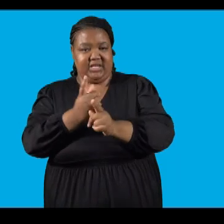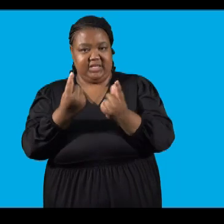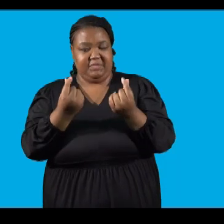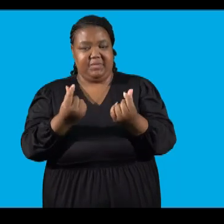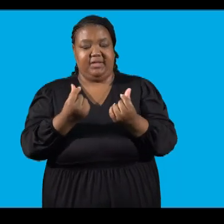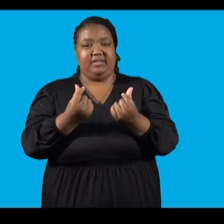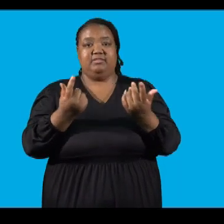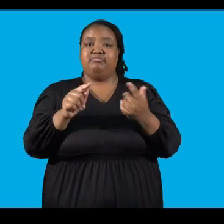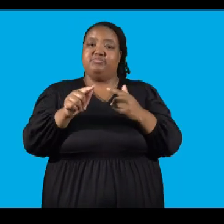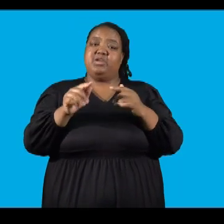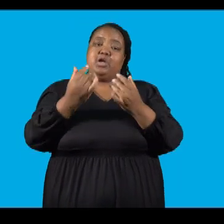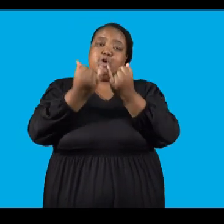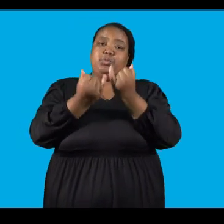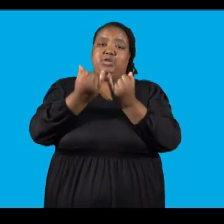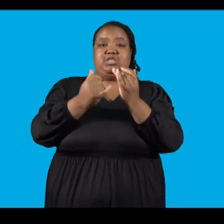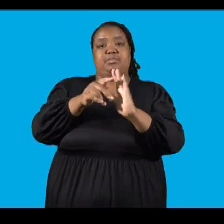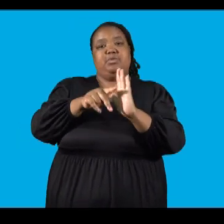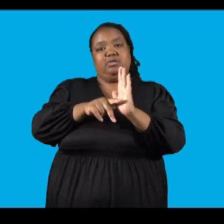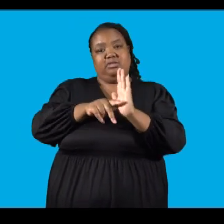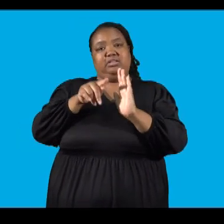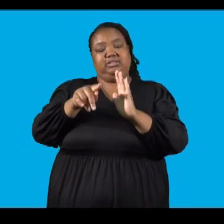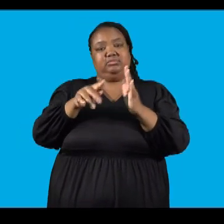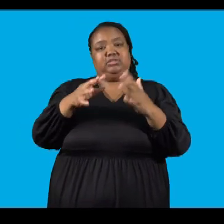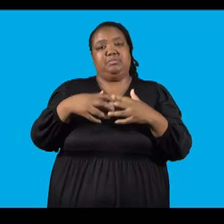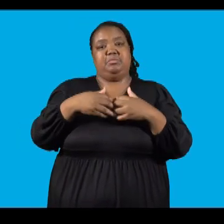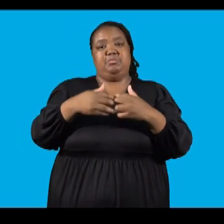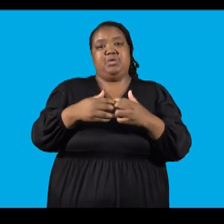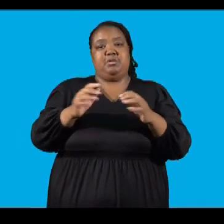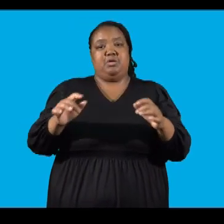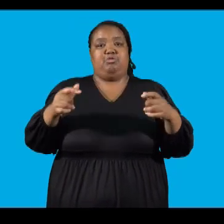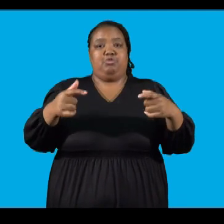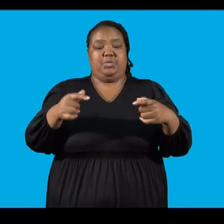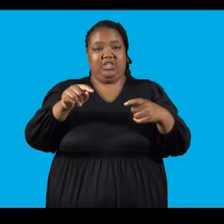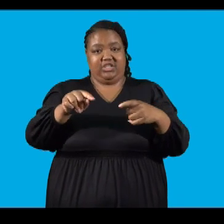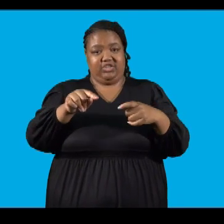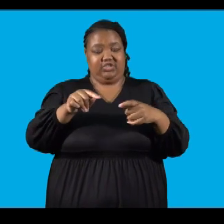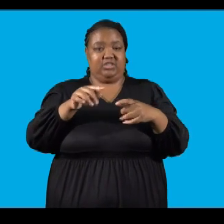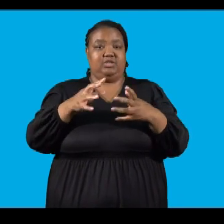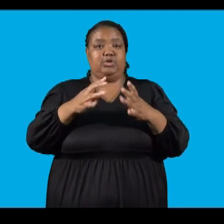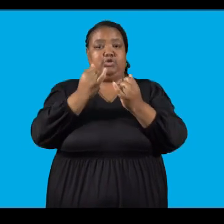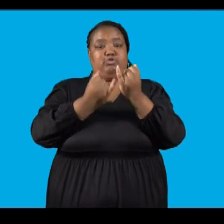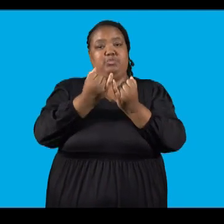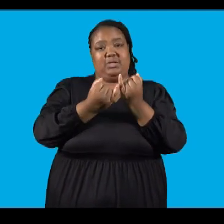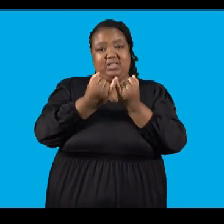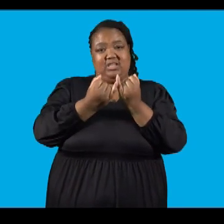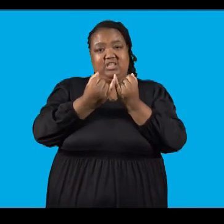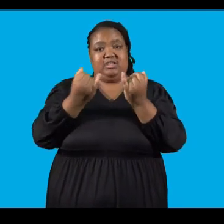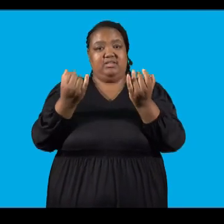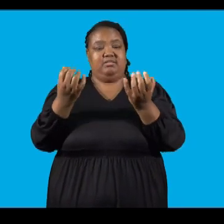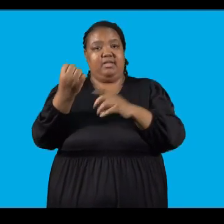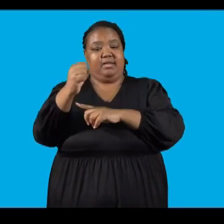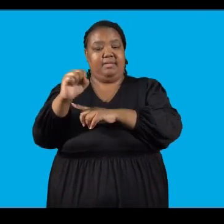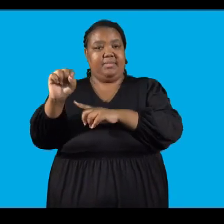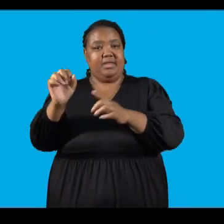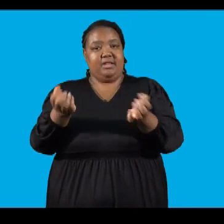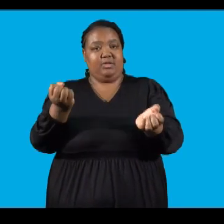competition policy has made provision for the establishment of the Competition Commission, Competition Tribunal, and Competition Appeal